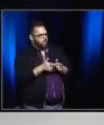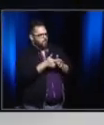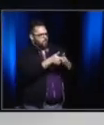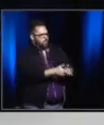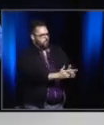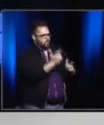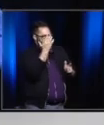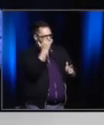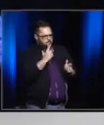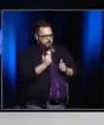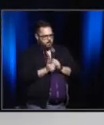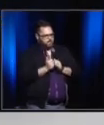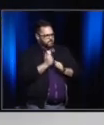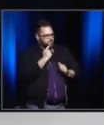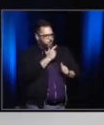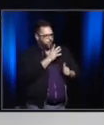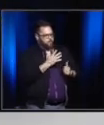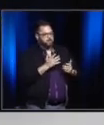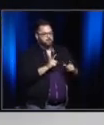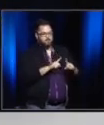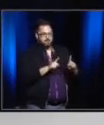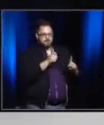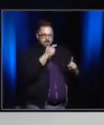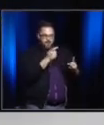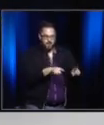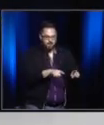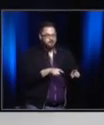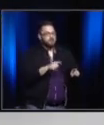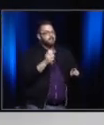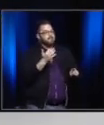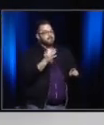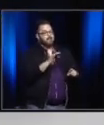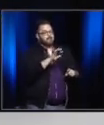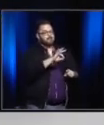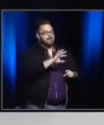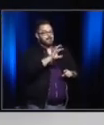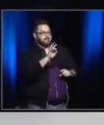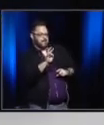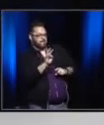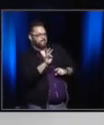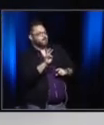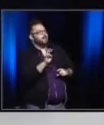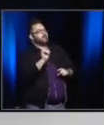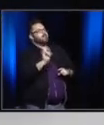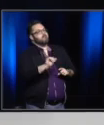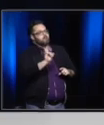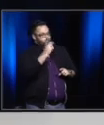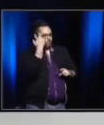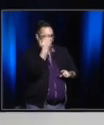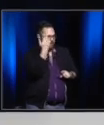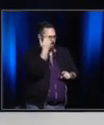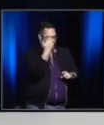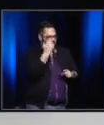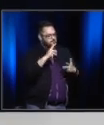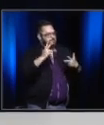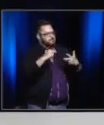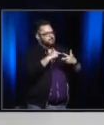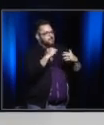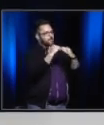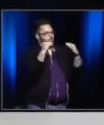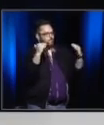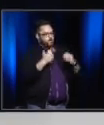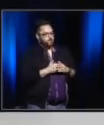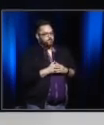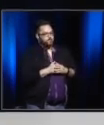August 19th, 1987, we discovered the function of second-order alliances. The three males that came into the beach at